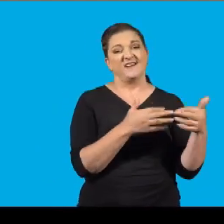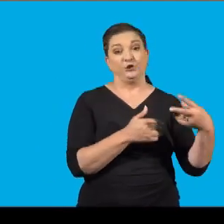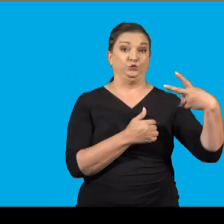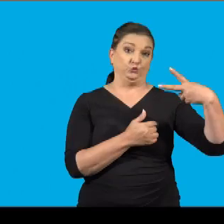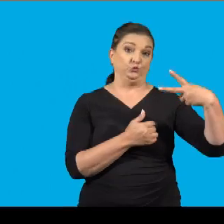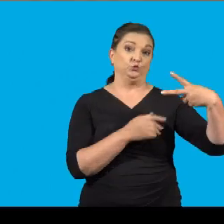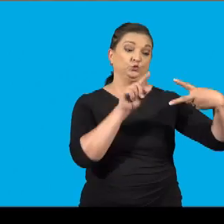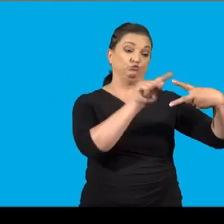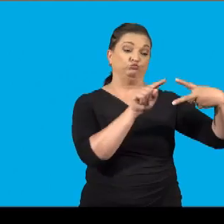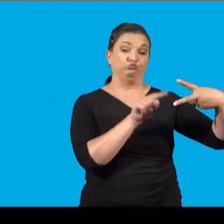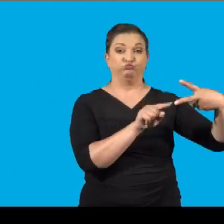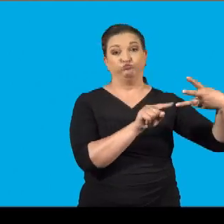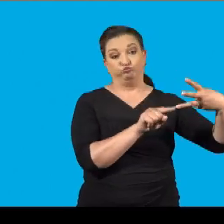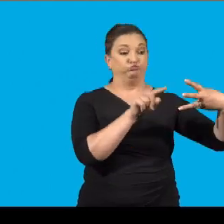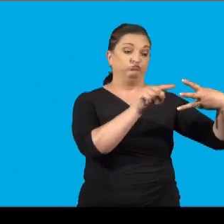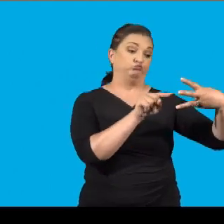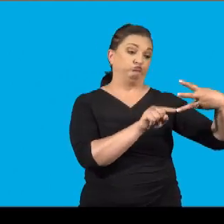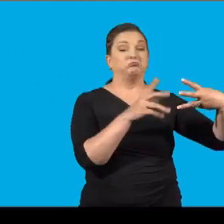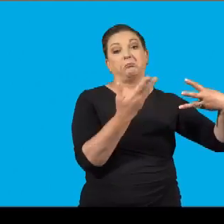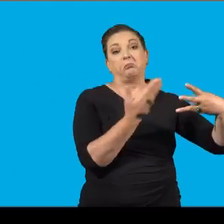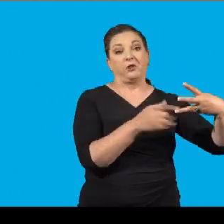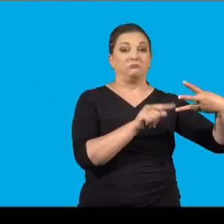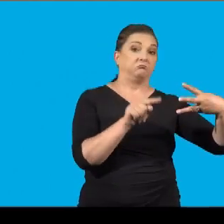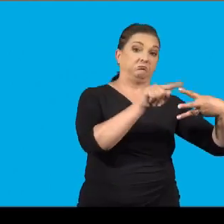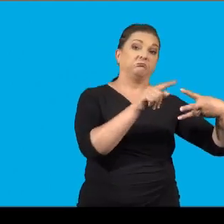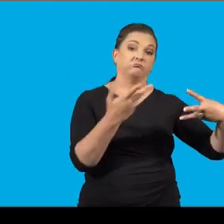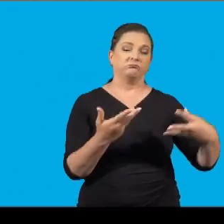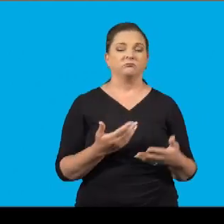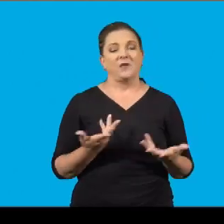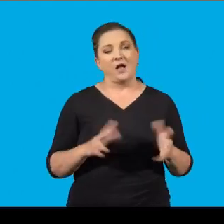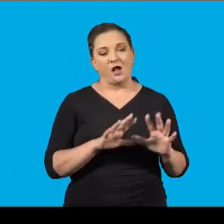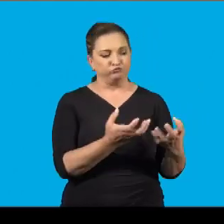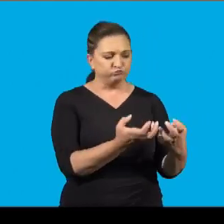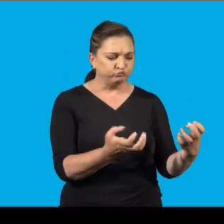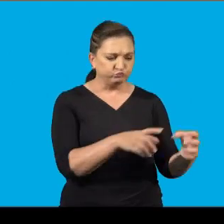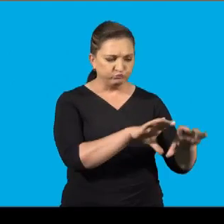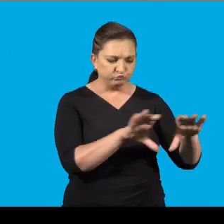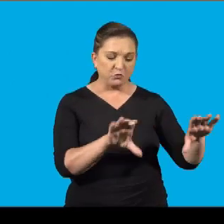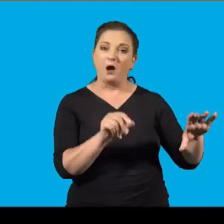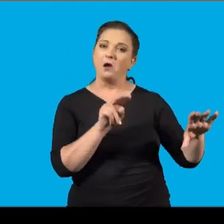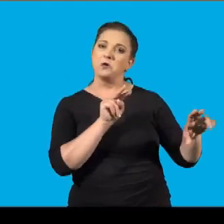possible responses you could give. So that is how you interpret the sources.